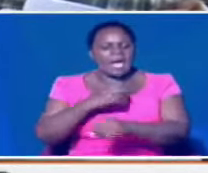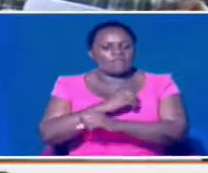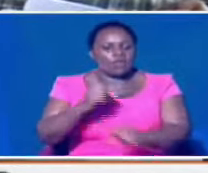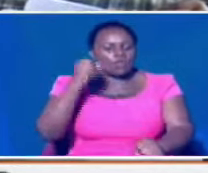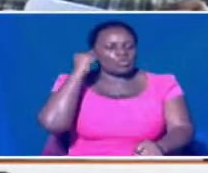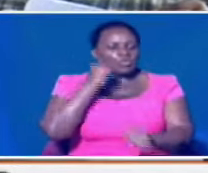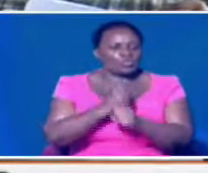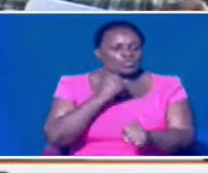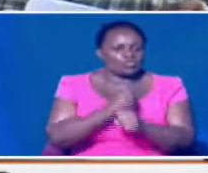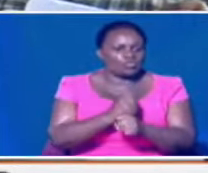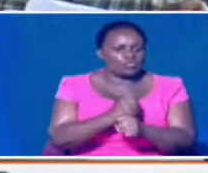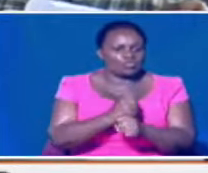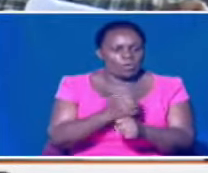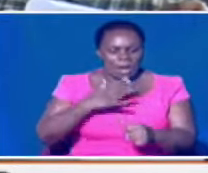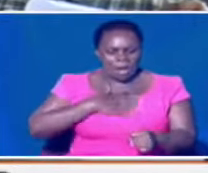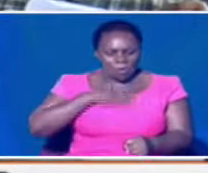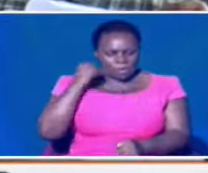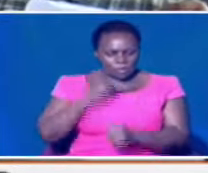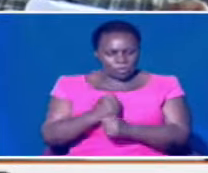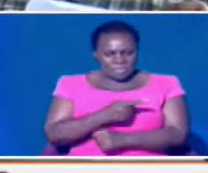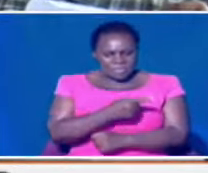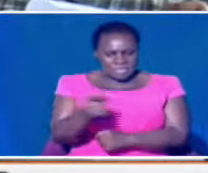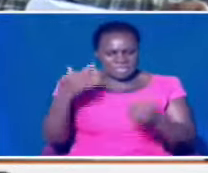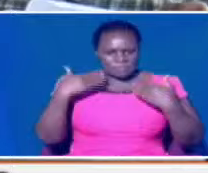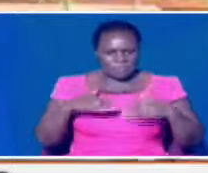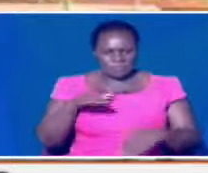do veterinary work, those are